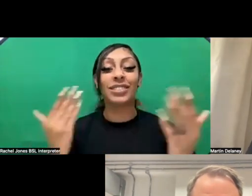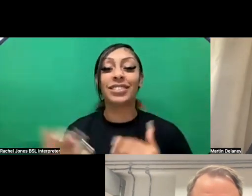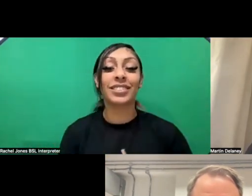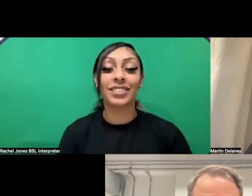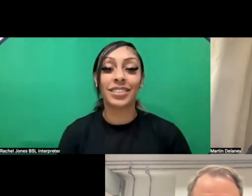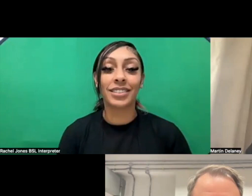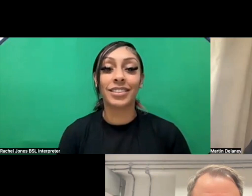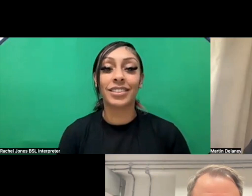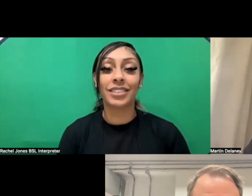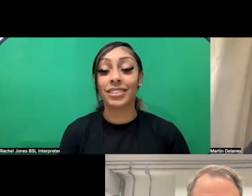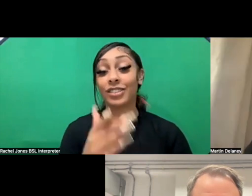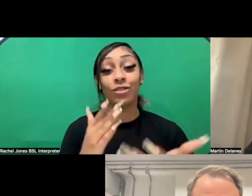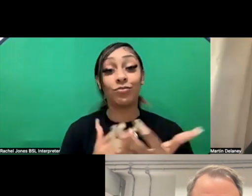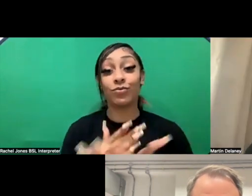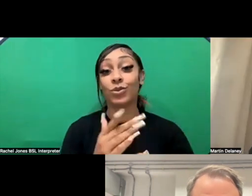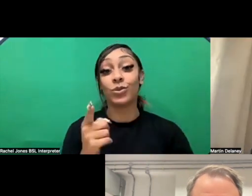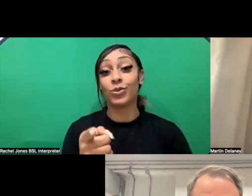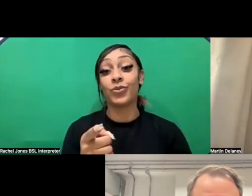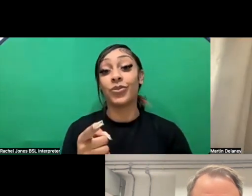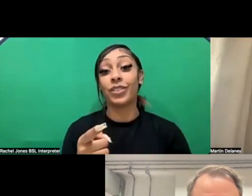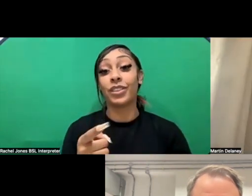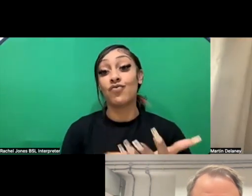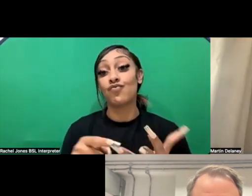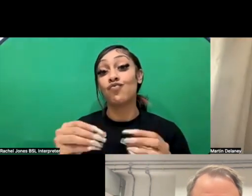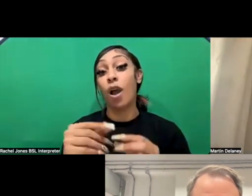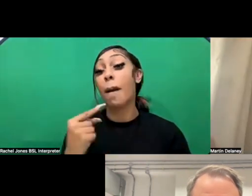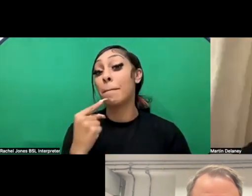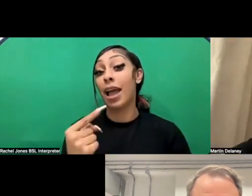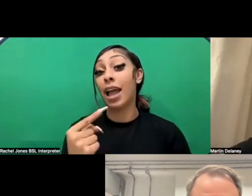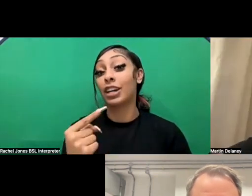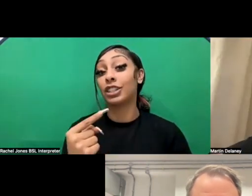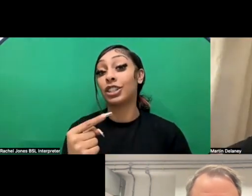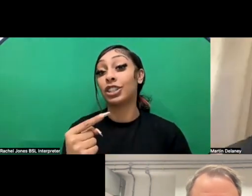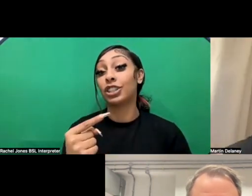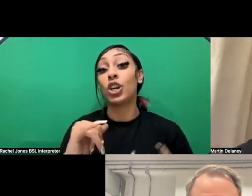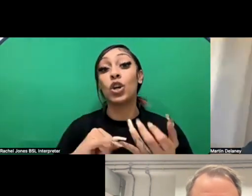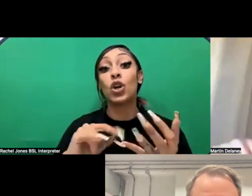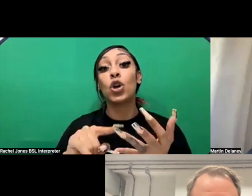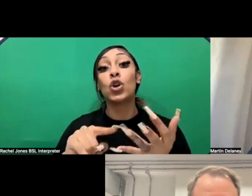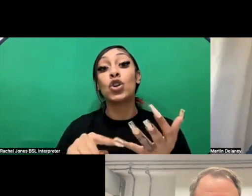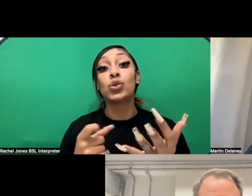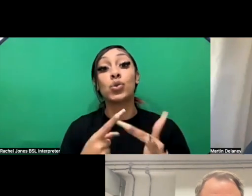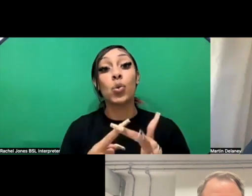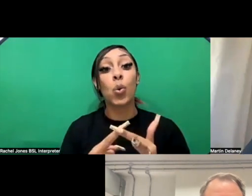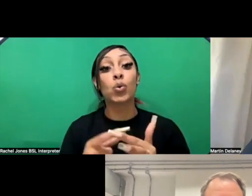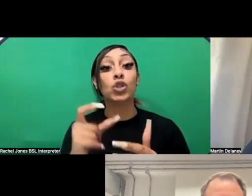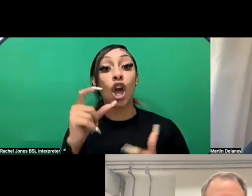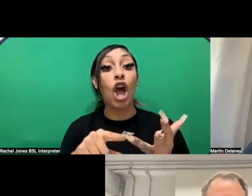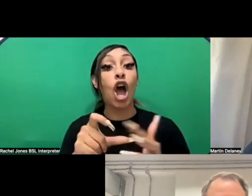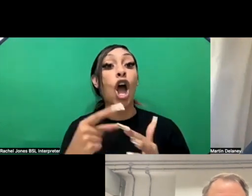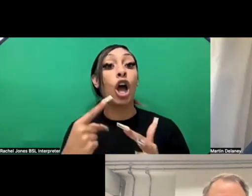true, Rob pointed out, that the entire source code for LinnStrument that make it the instrument it